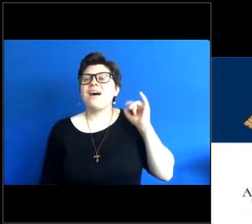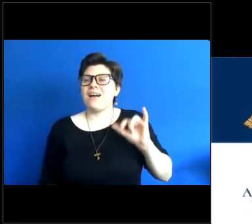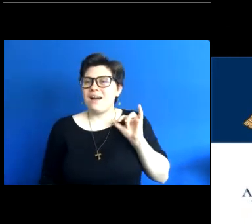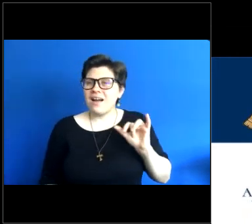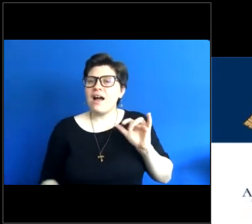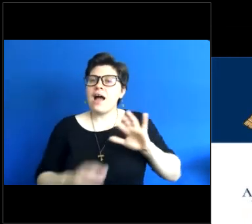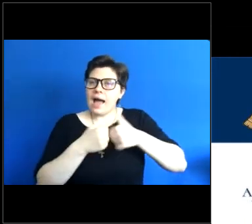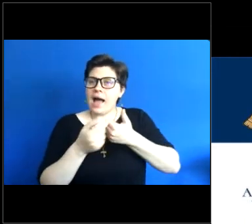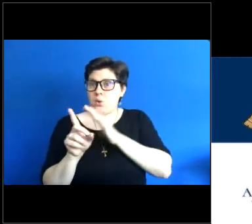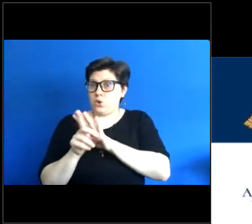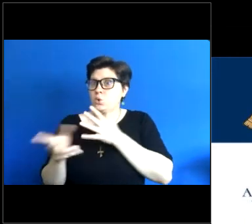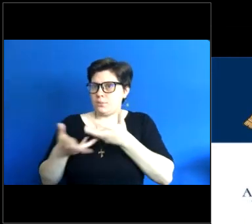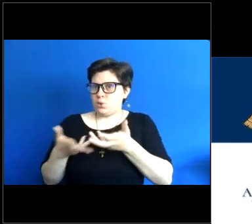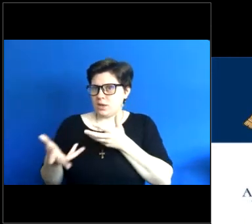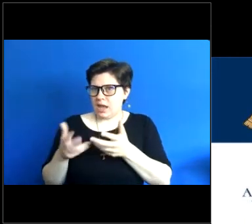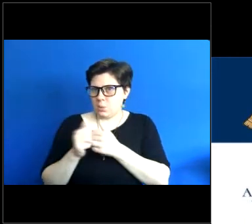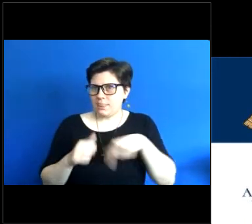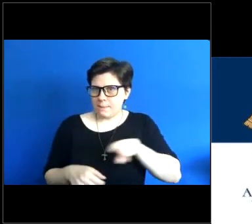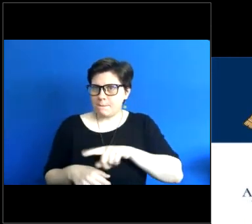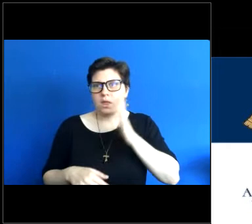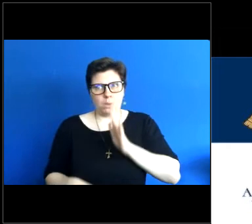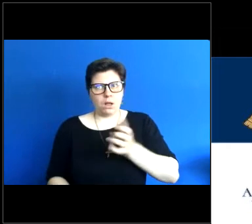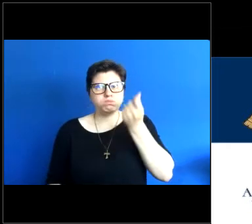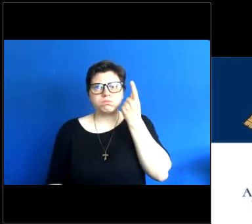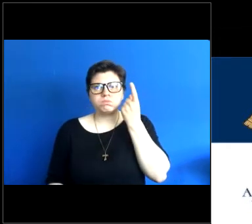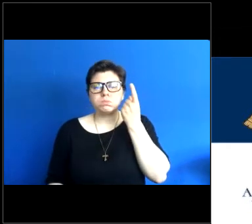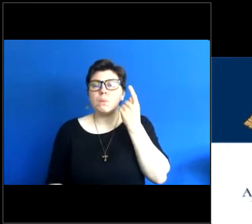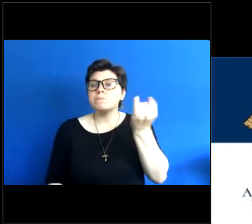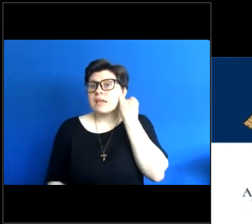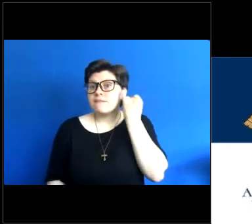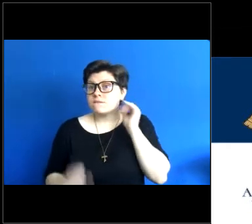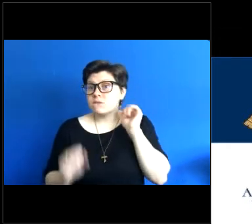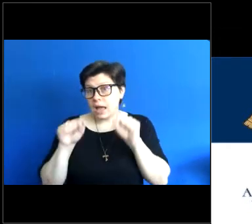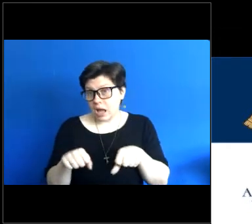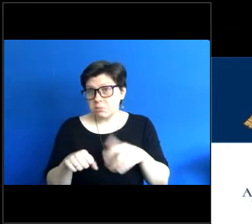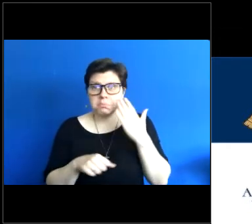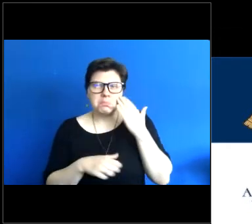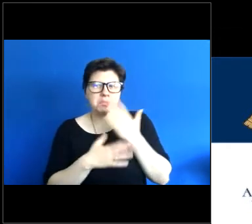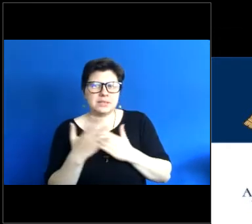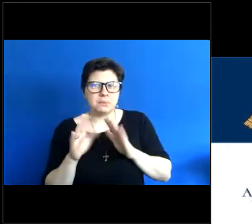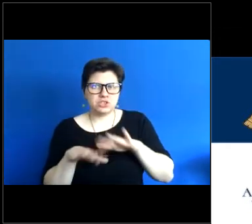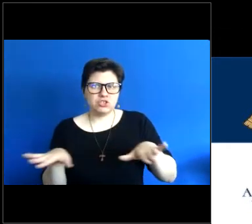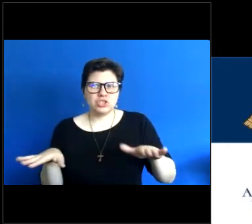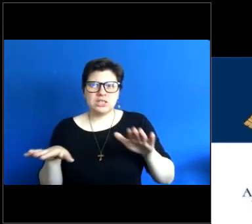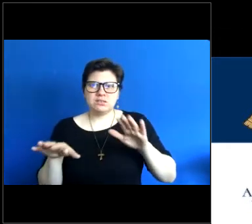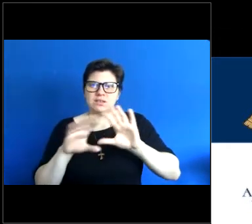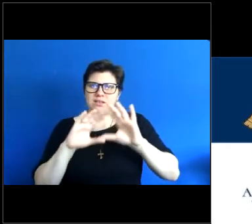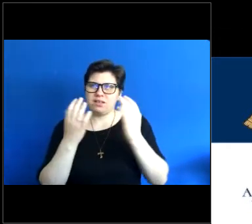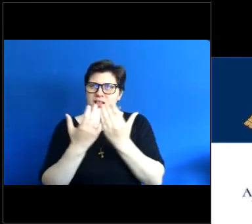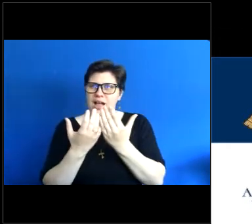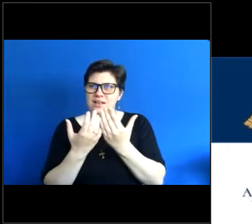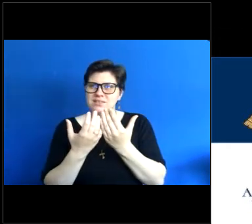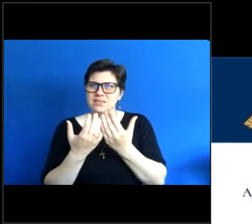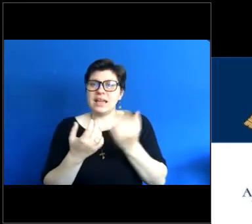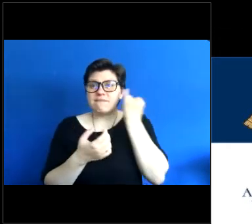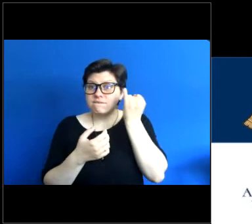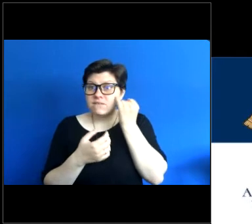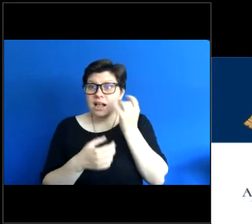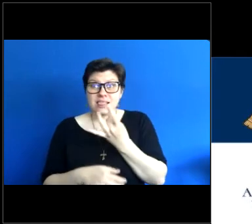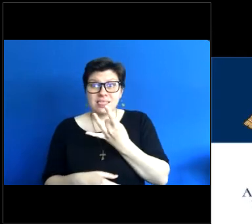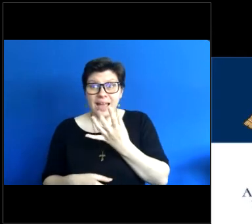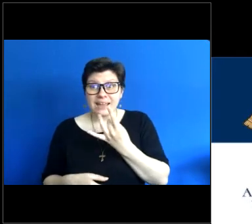you're communicating. And again, if we can, and we know some of the children in our class trying to turn down lights if we